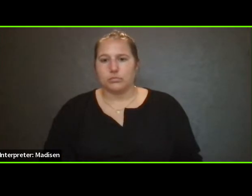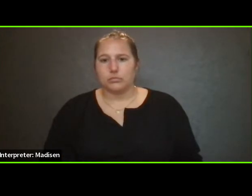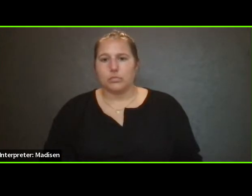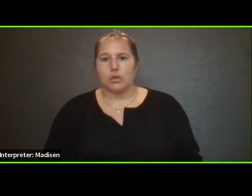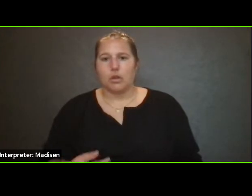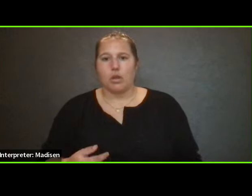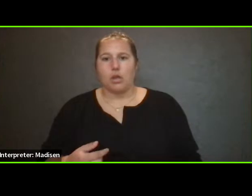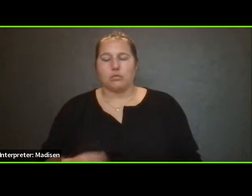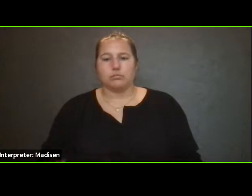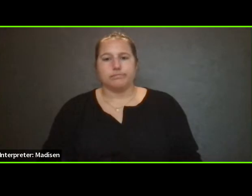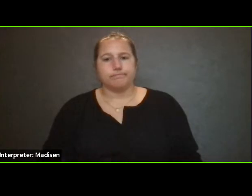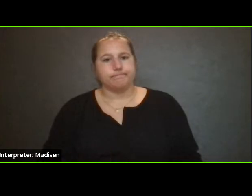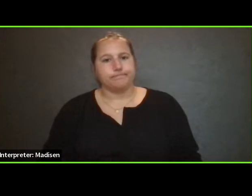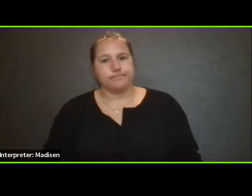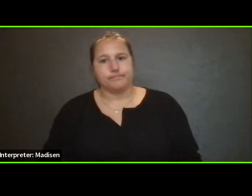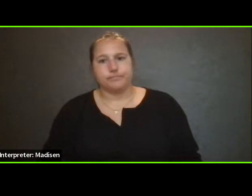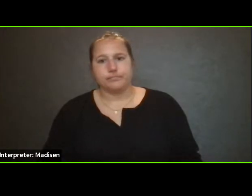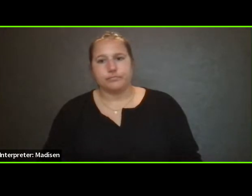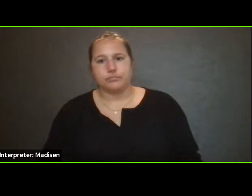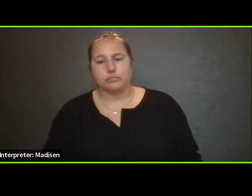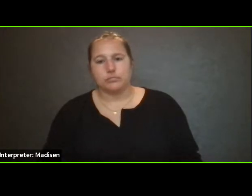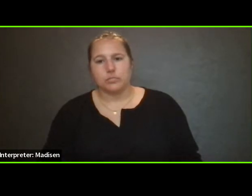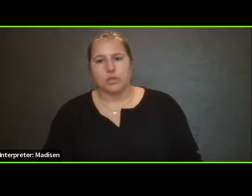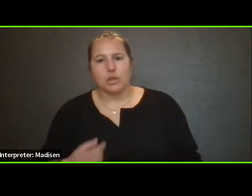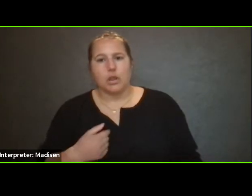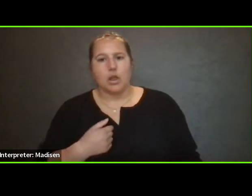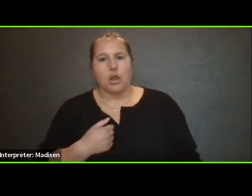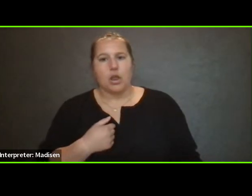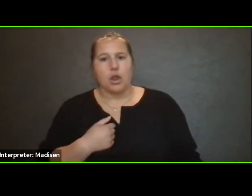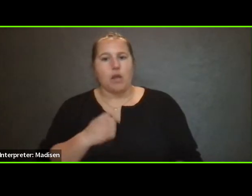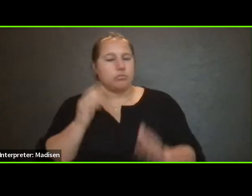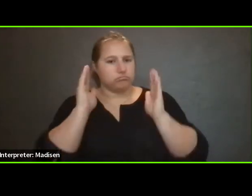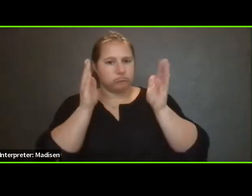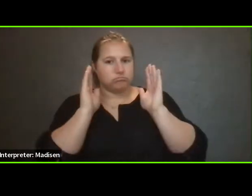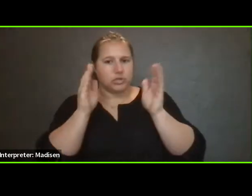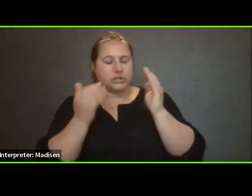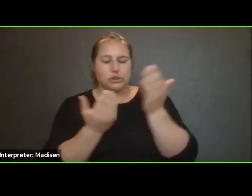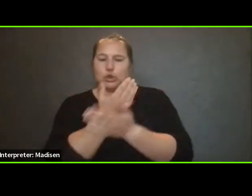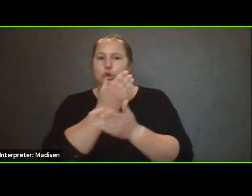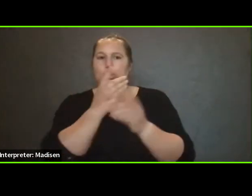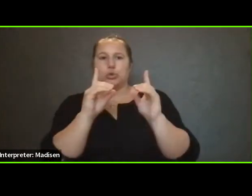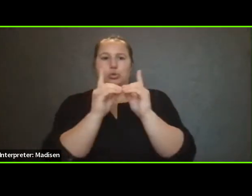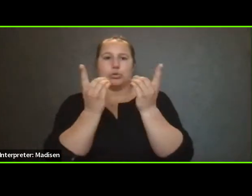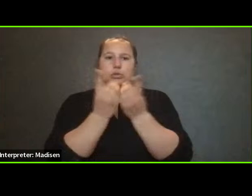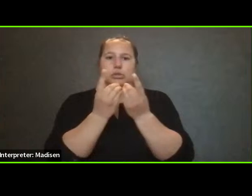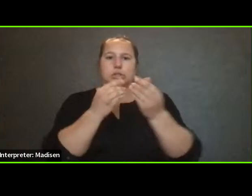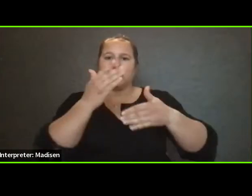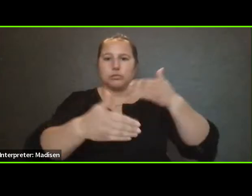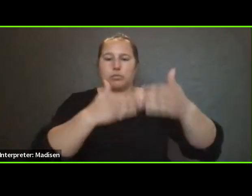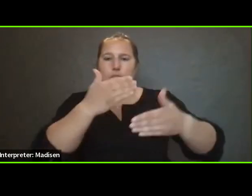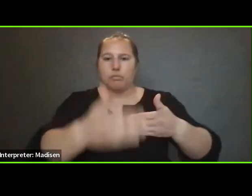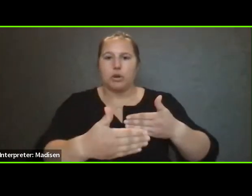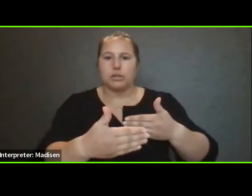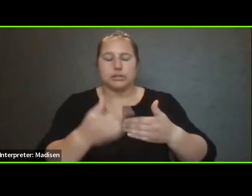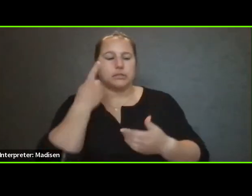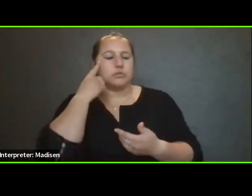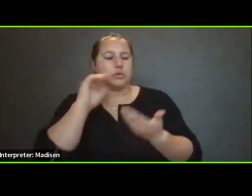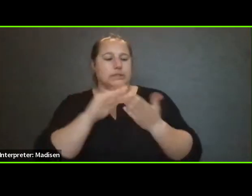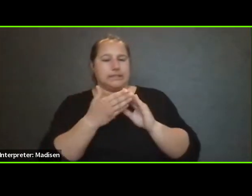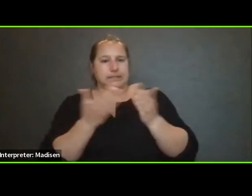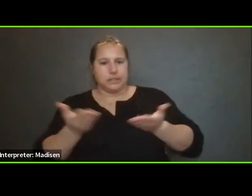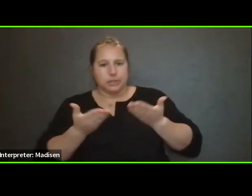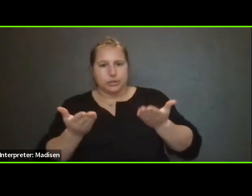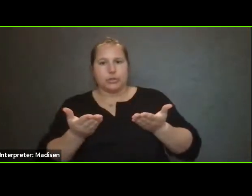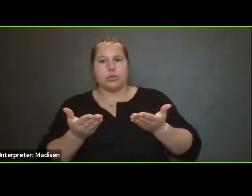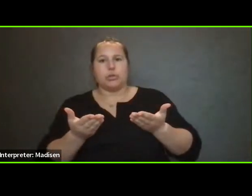neighborhood. And been very much paying attention to the redistricting process, both in the county and the city here. Hoping